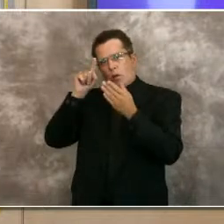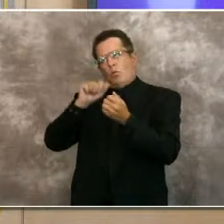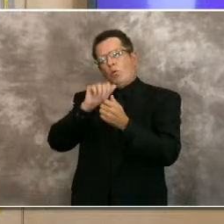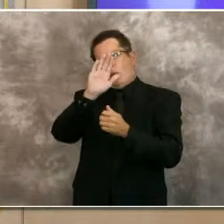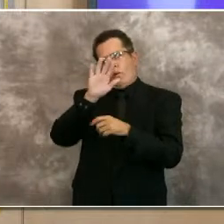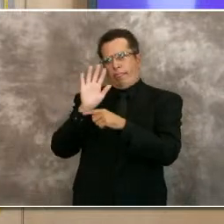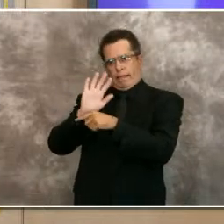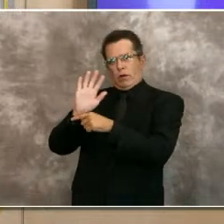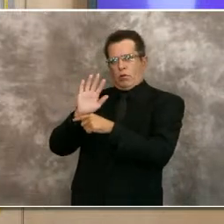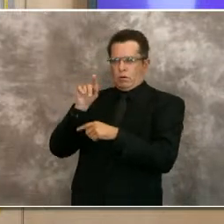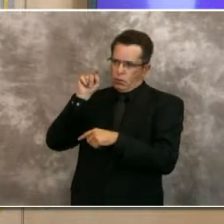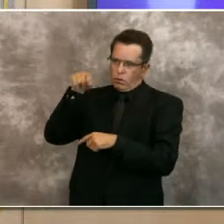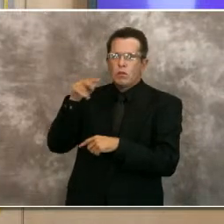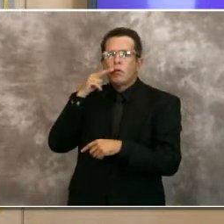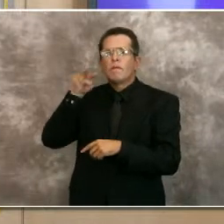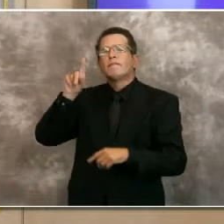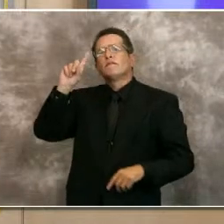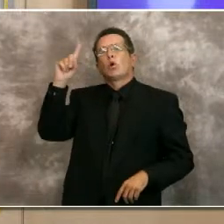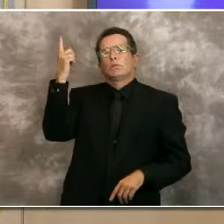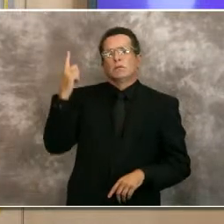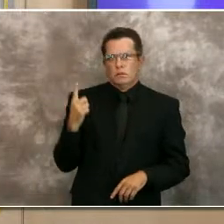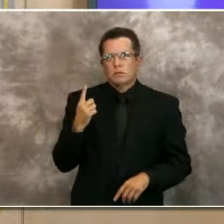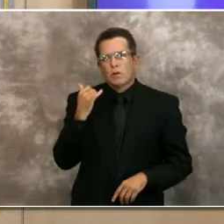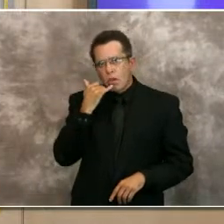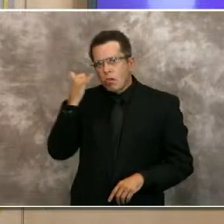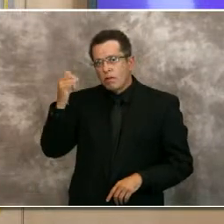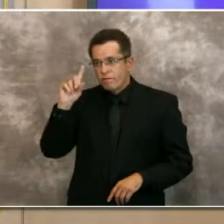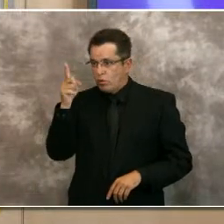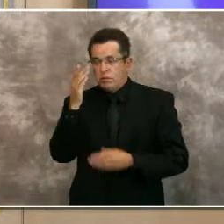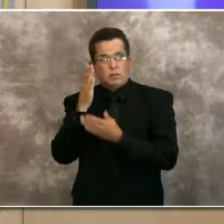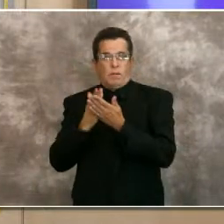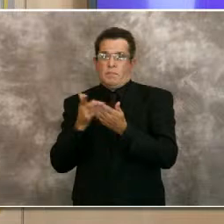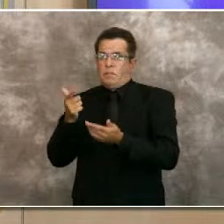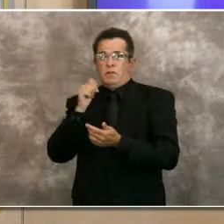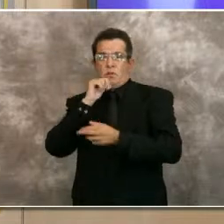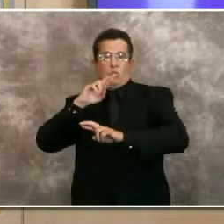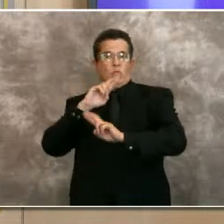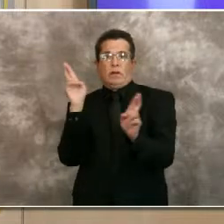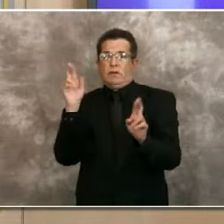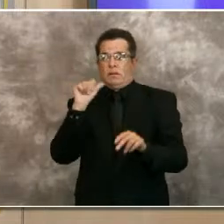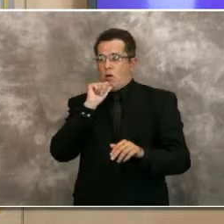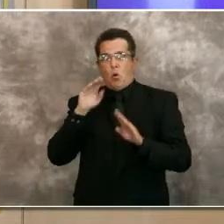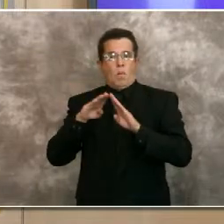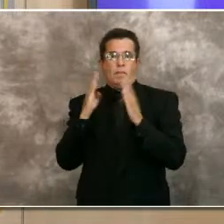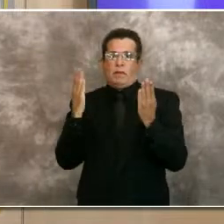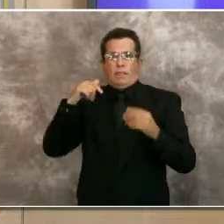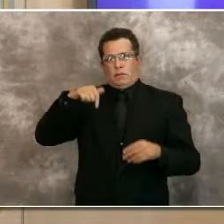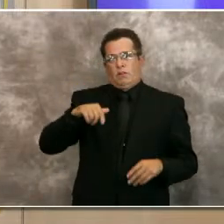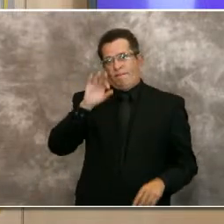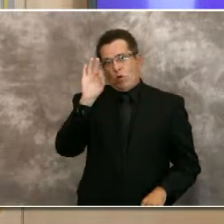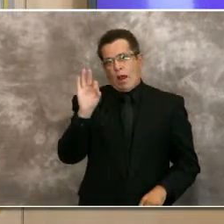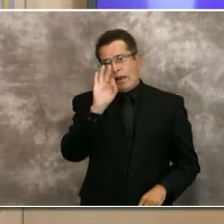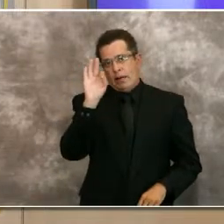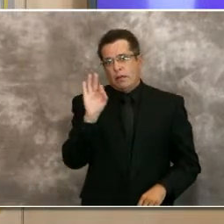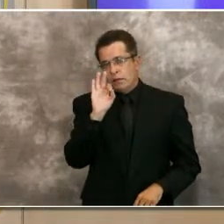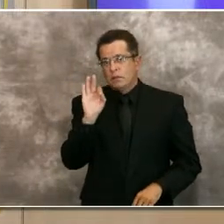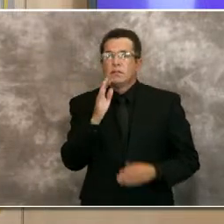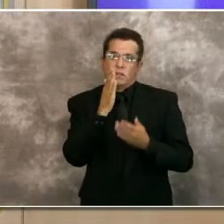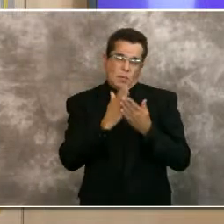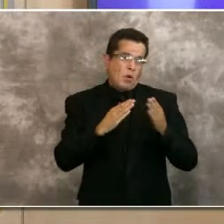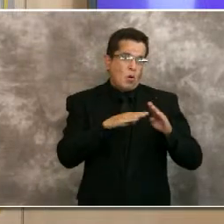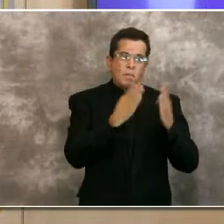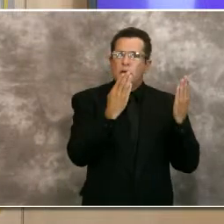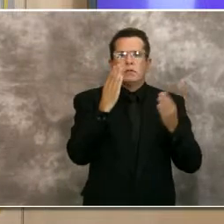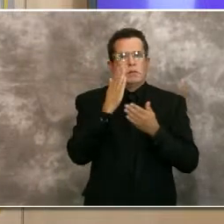the guidance allows them to reopen, but some theaters may not be ready to do so by this Friday.